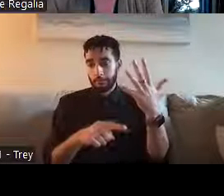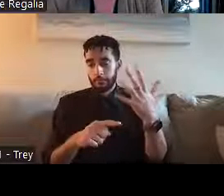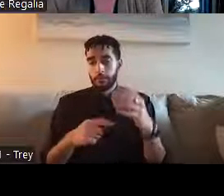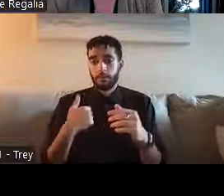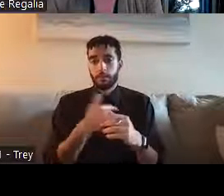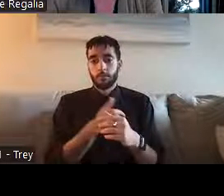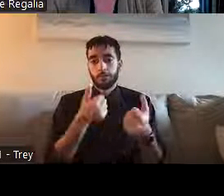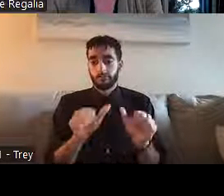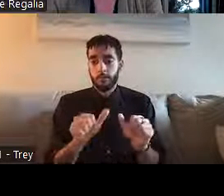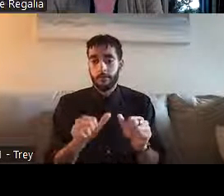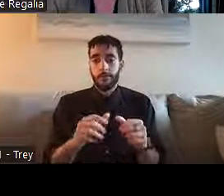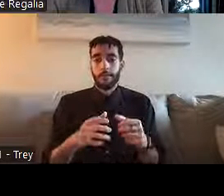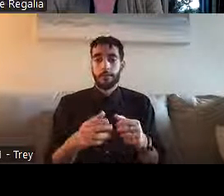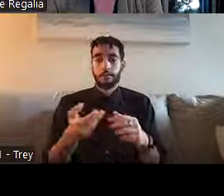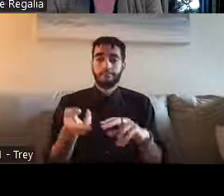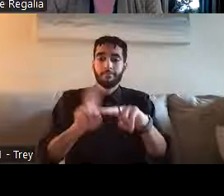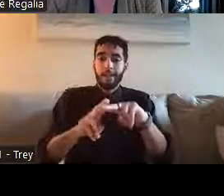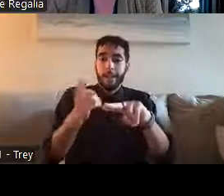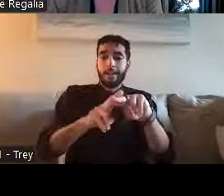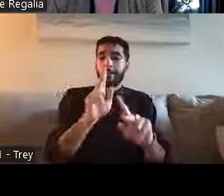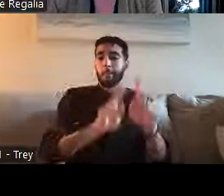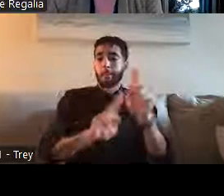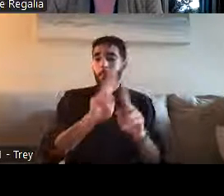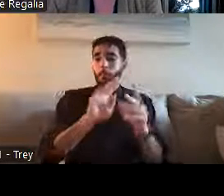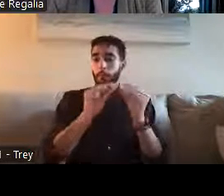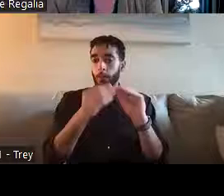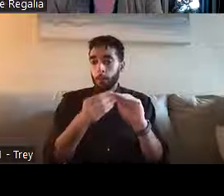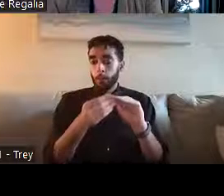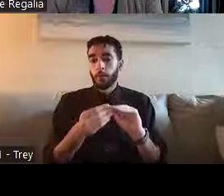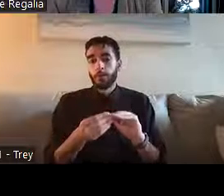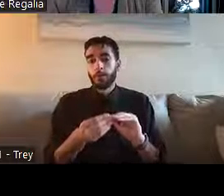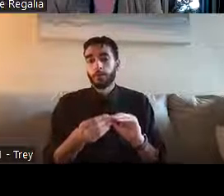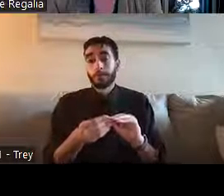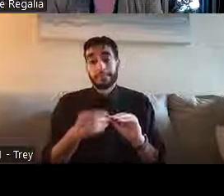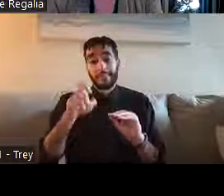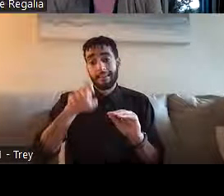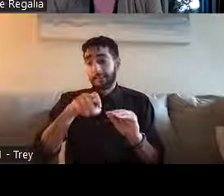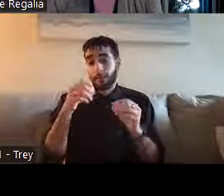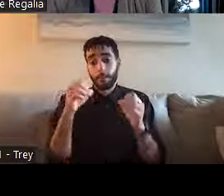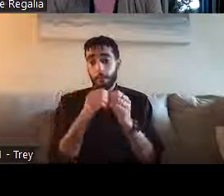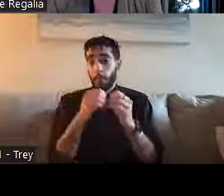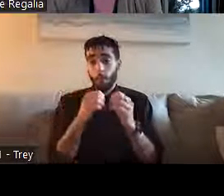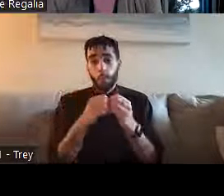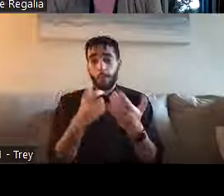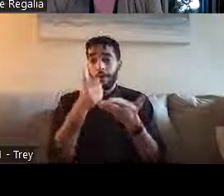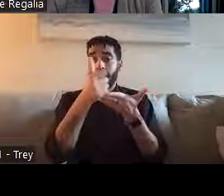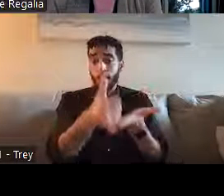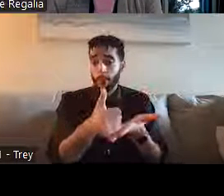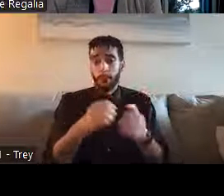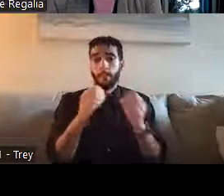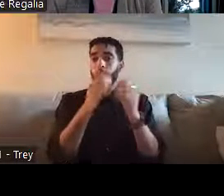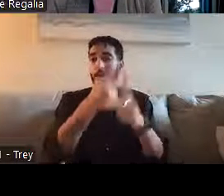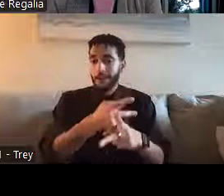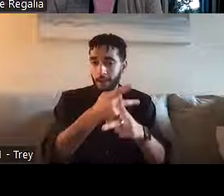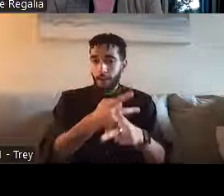adding substantially to the numbers of people, and people need direct care. People need a place to go to. And so we hope